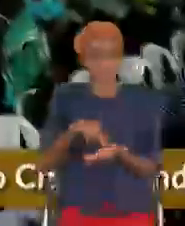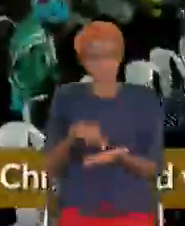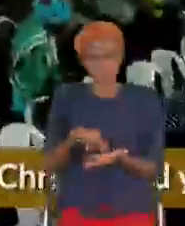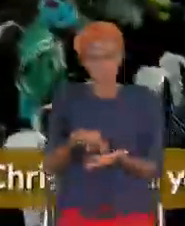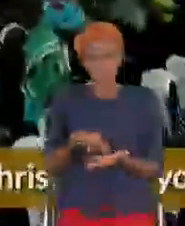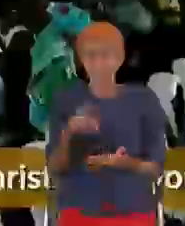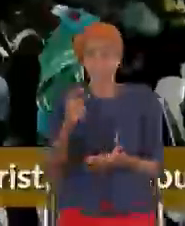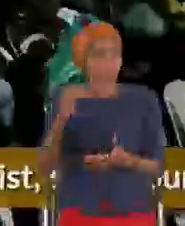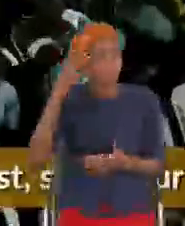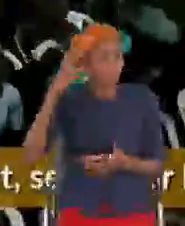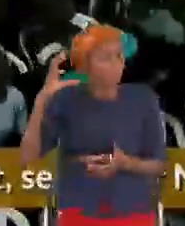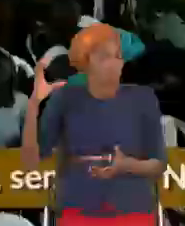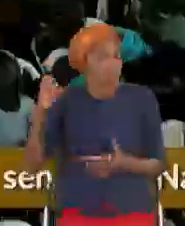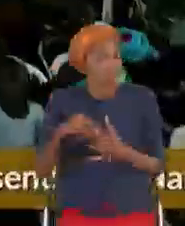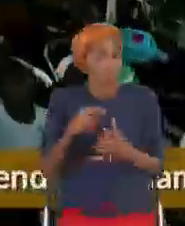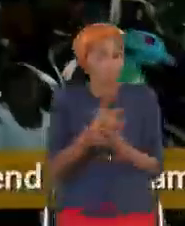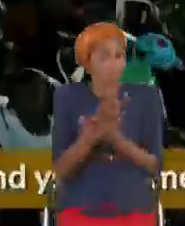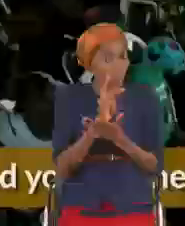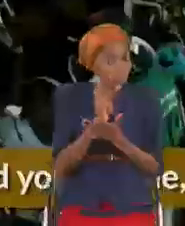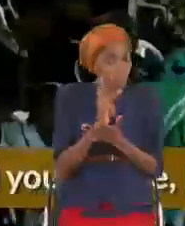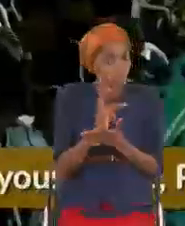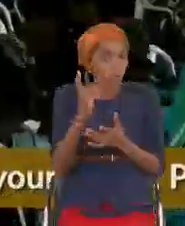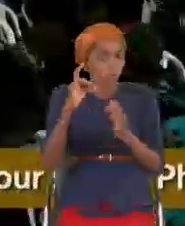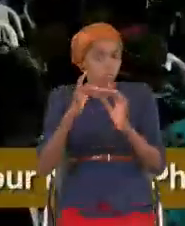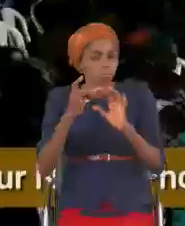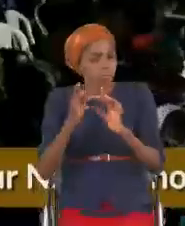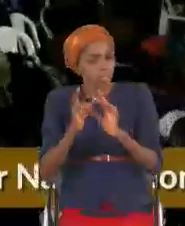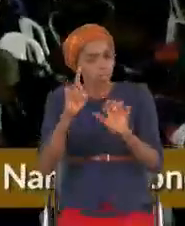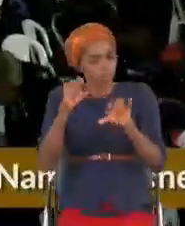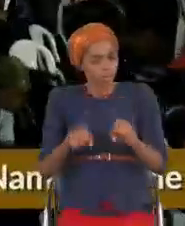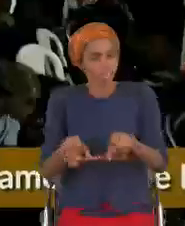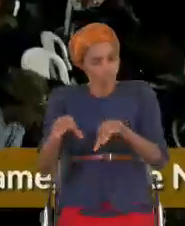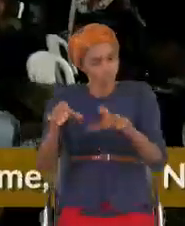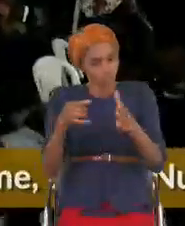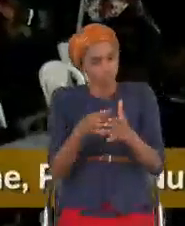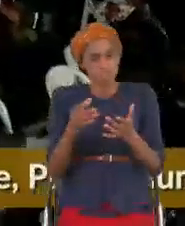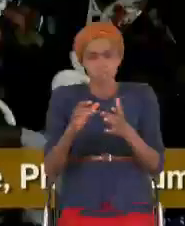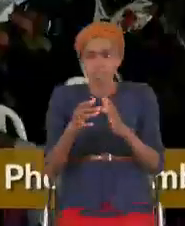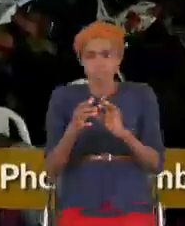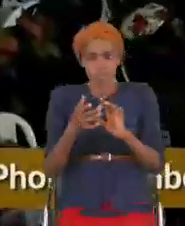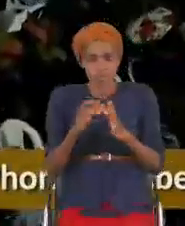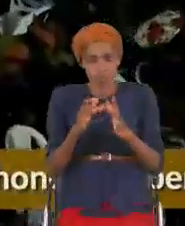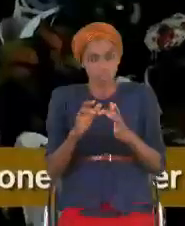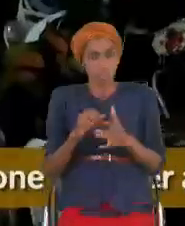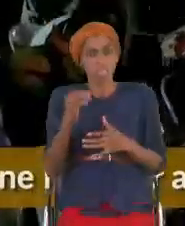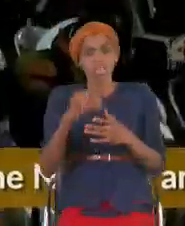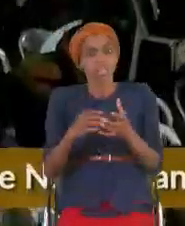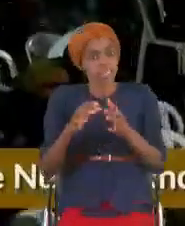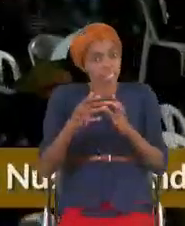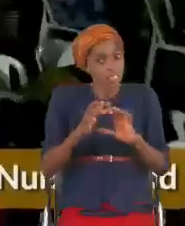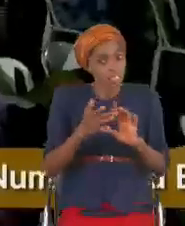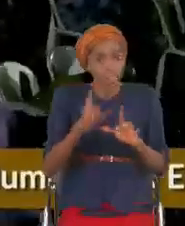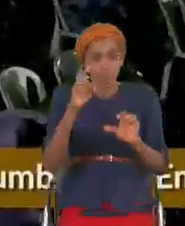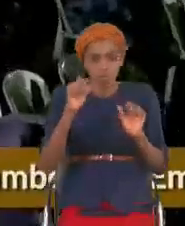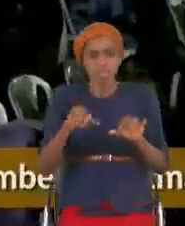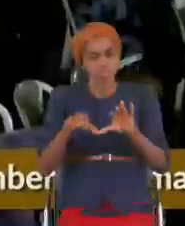radio, you can do this too. And over the television, you can do this too. In the social media, you can